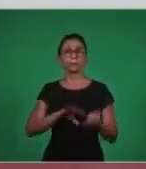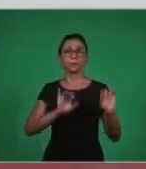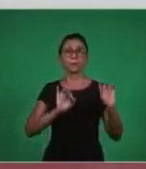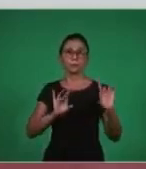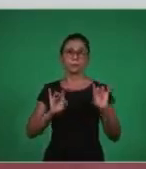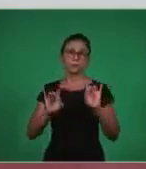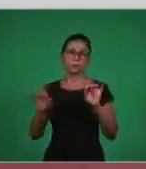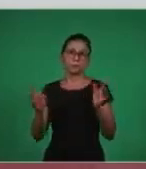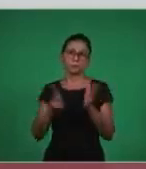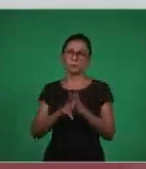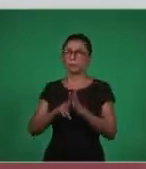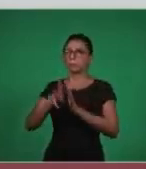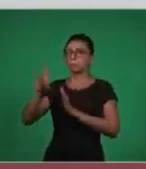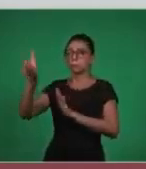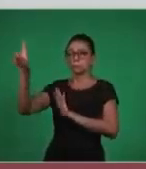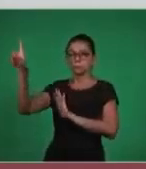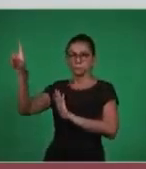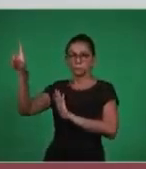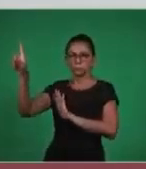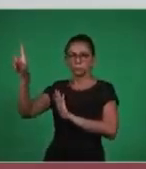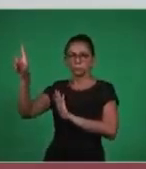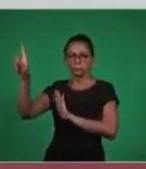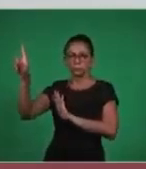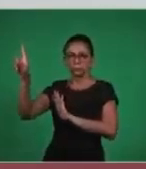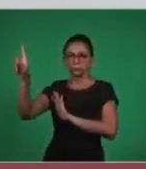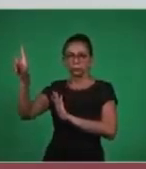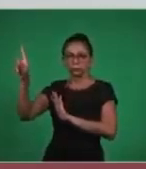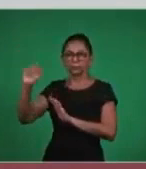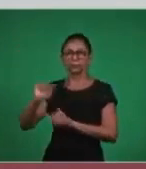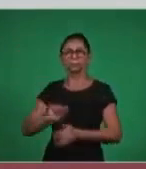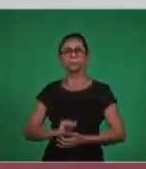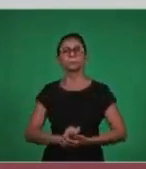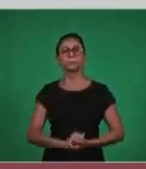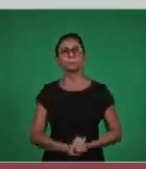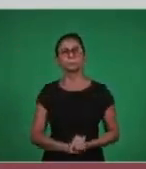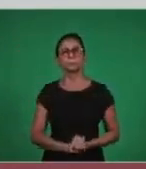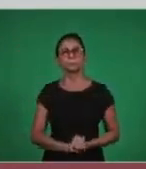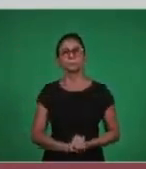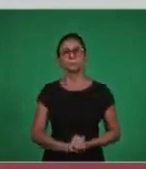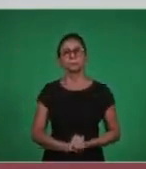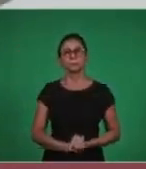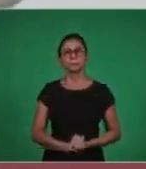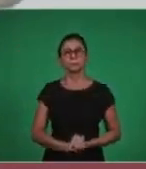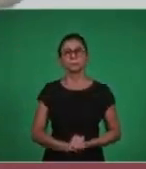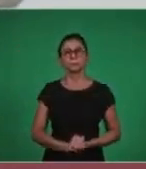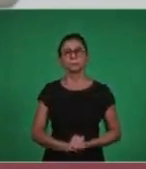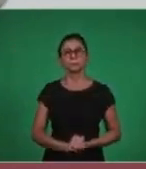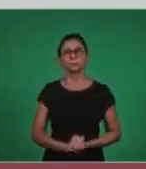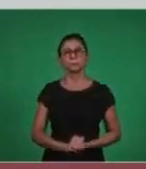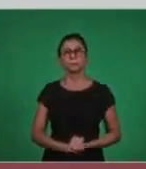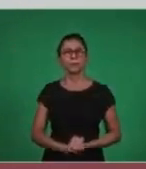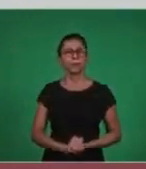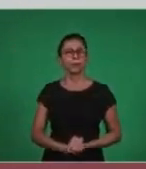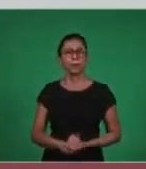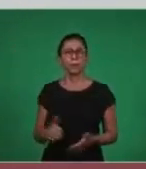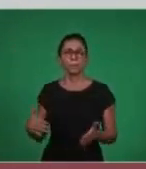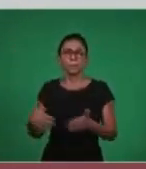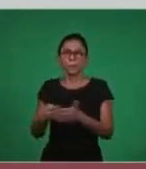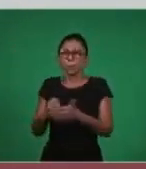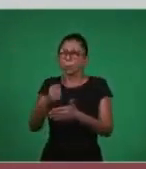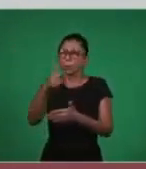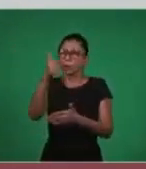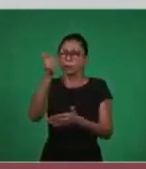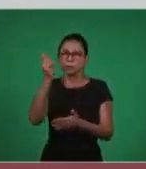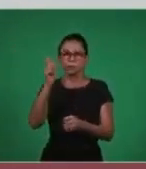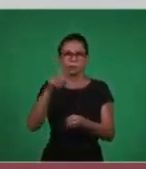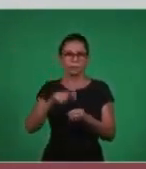moment in the economy of God. That is the time where the door of grace